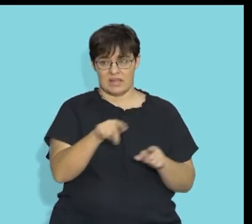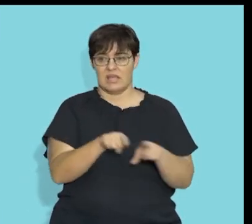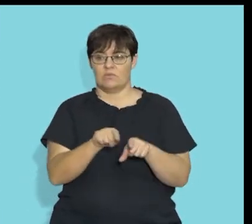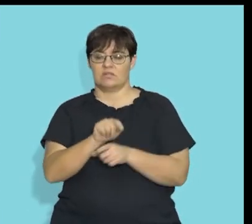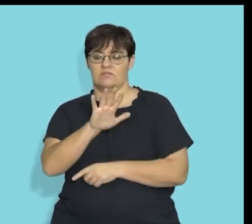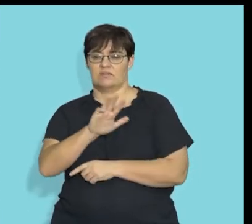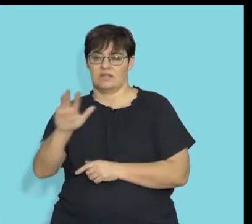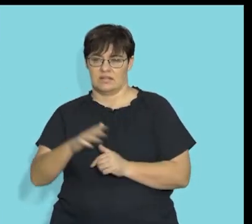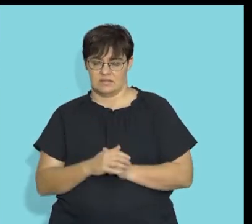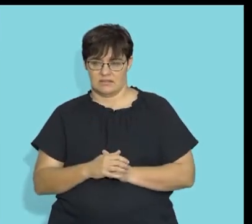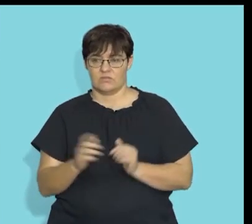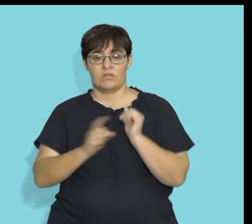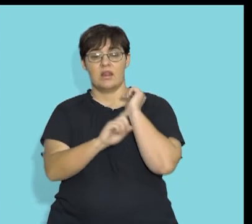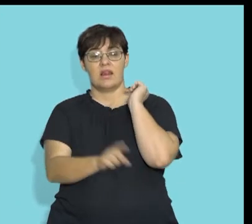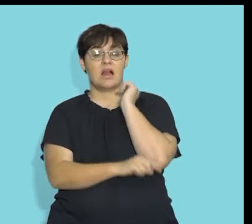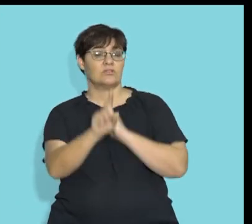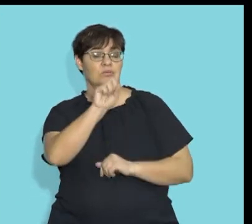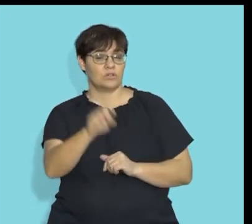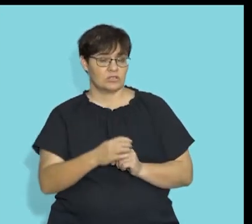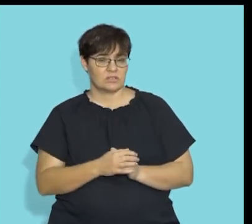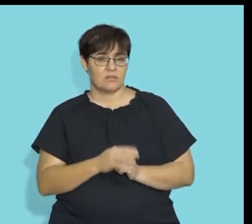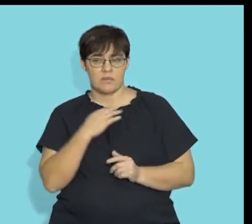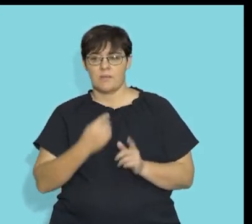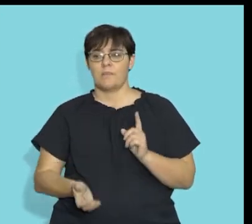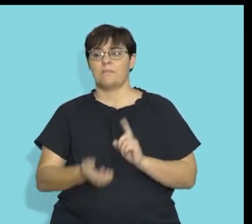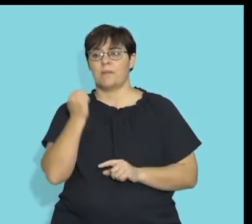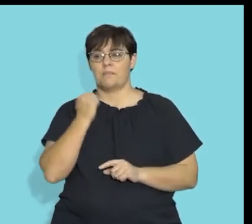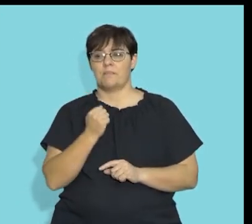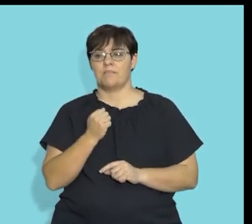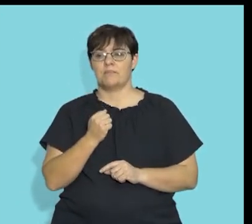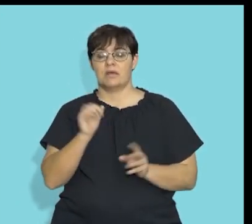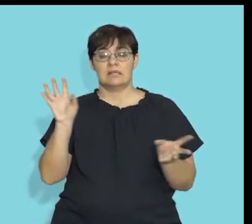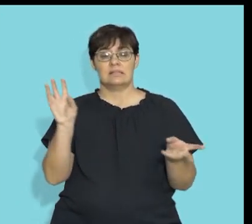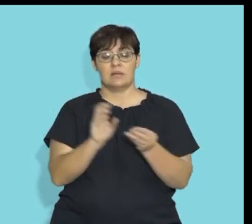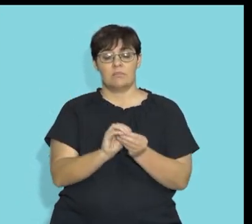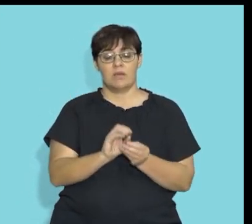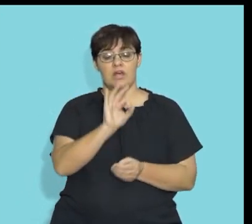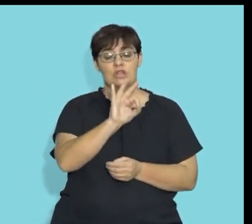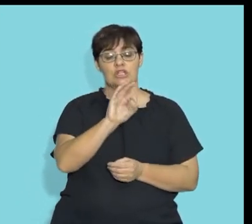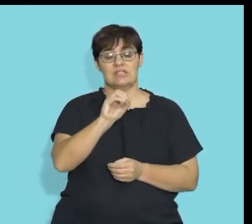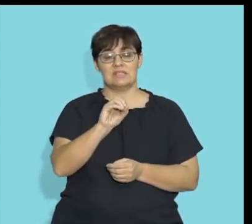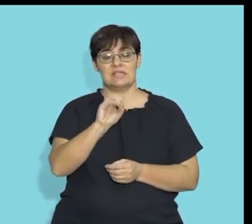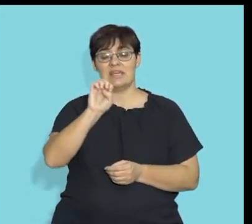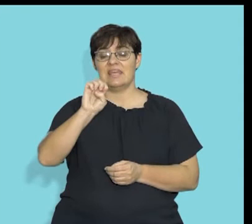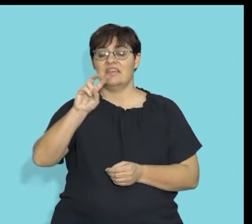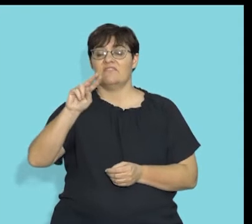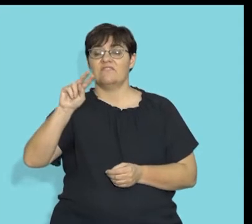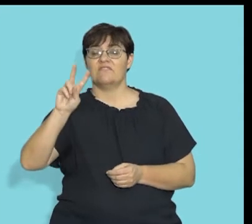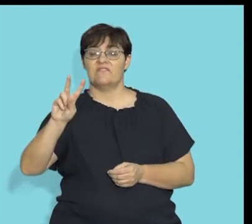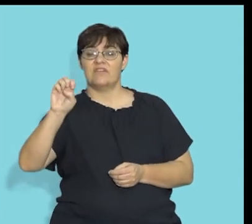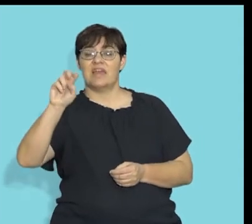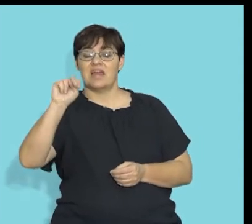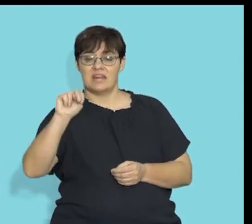Great. And then the last question, everyone, is to determine the sum of the first 30 even